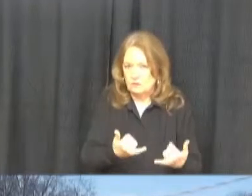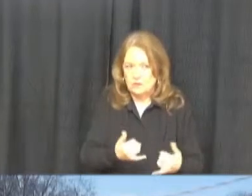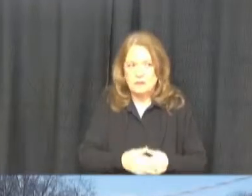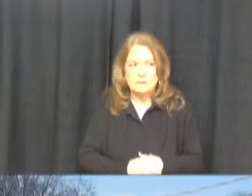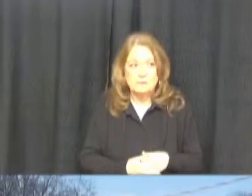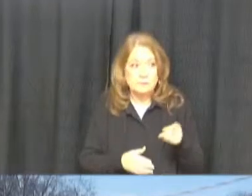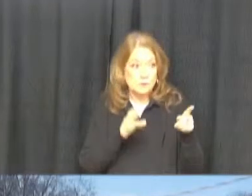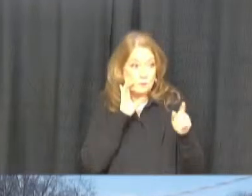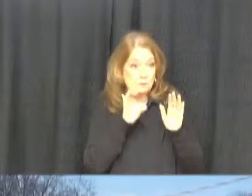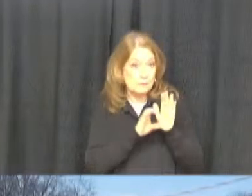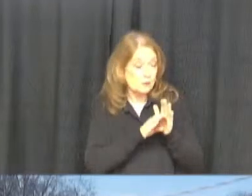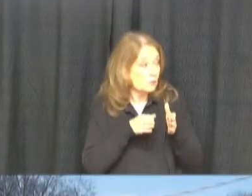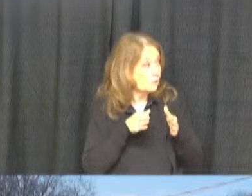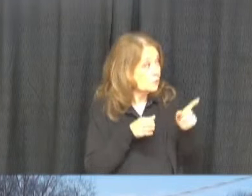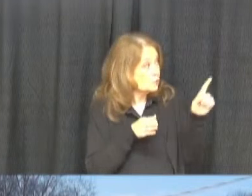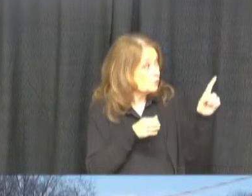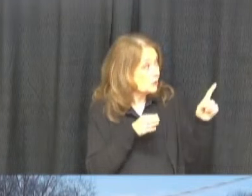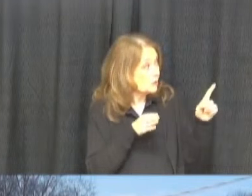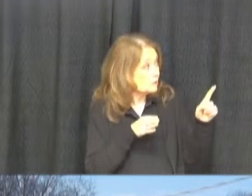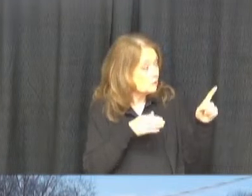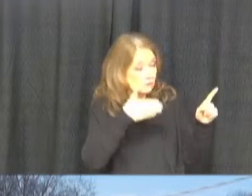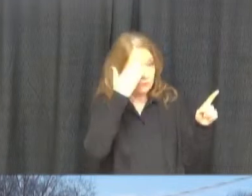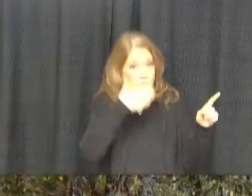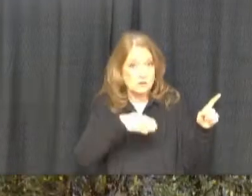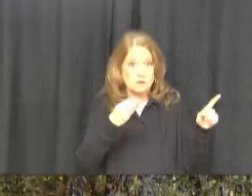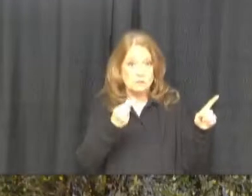There's the pictures of the street as you approach the property.